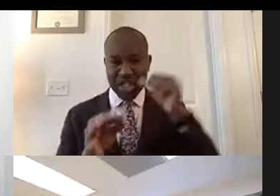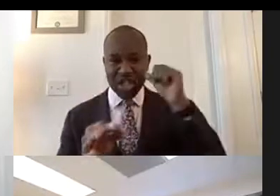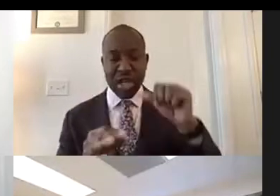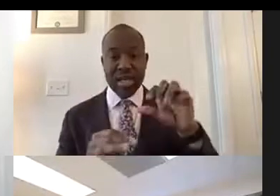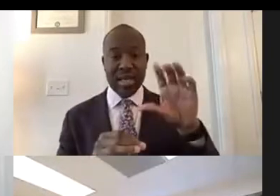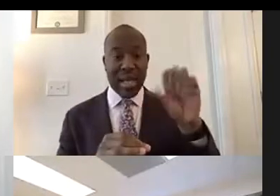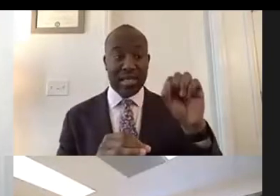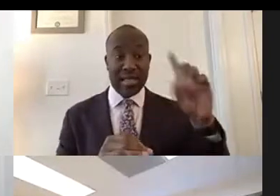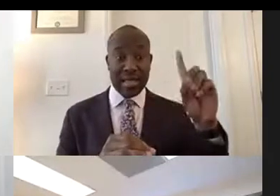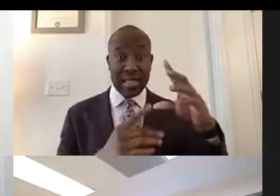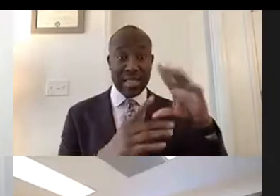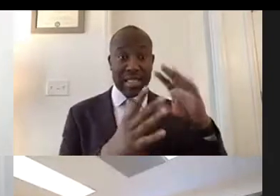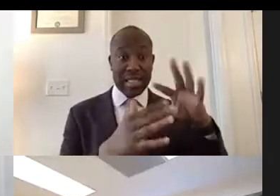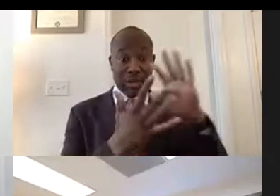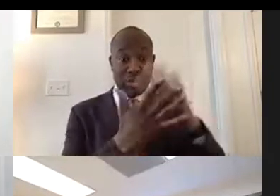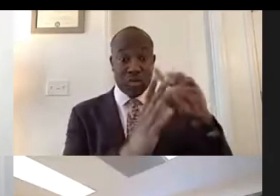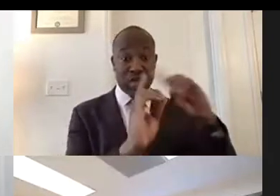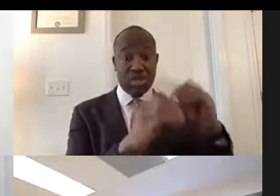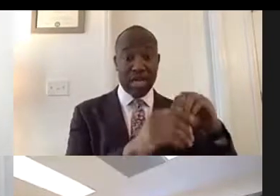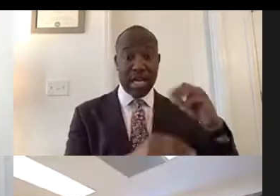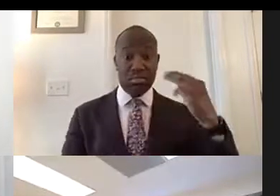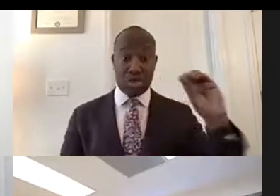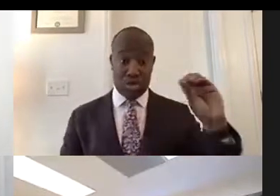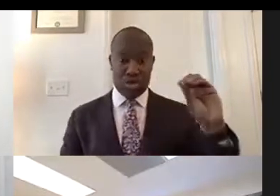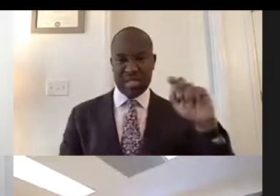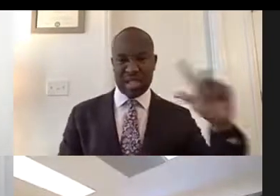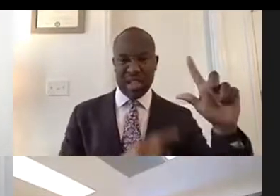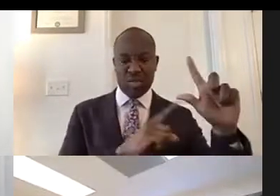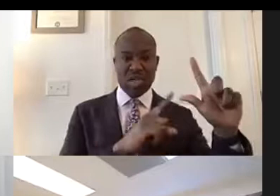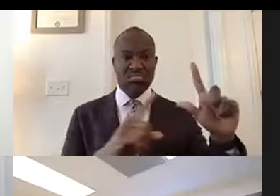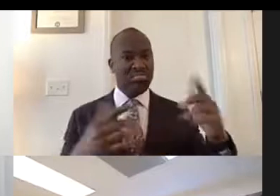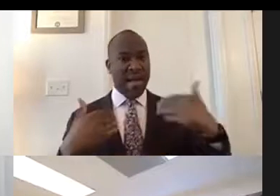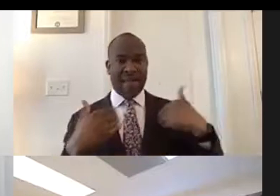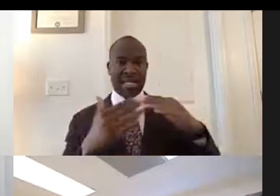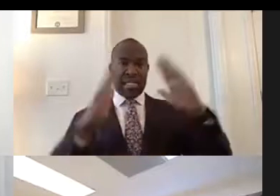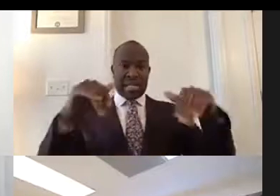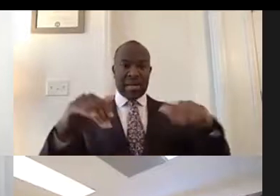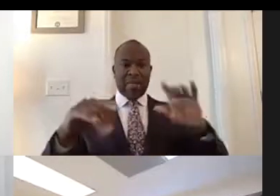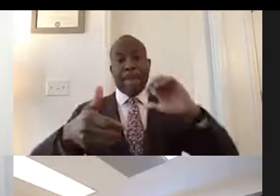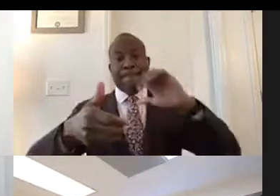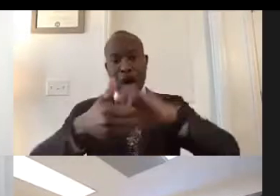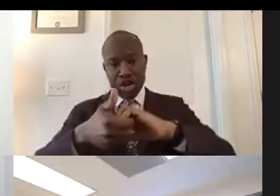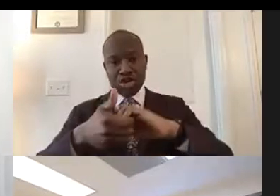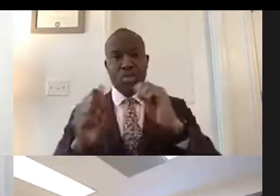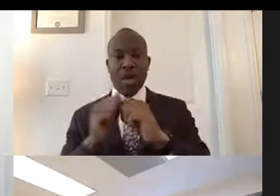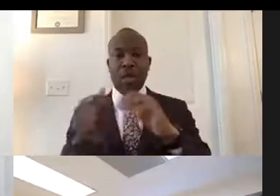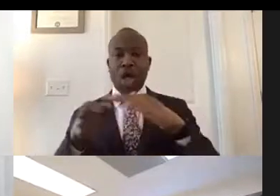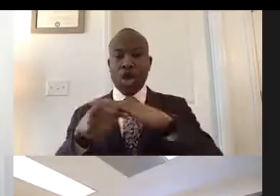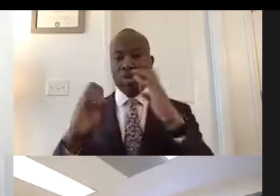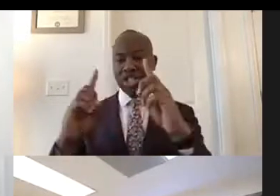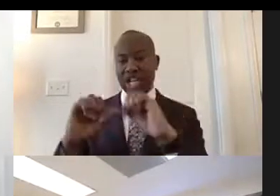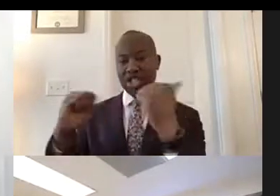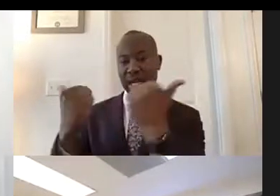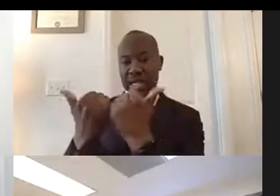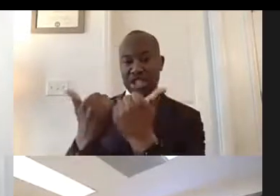other states are doing. As I mentioned yesterday, SSD Special School District in St. Louis, Missouri has a